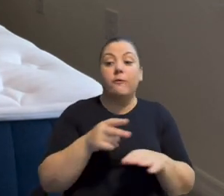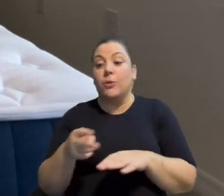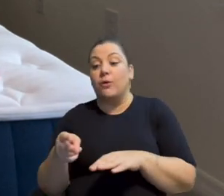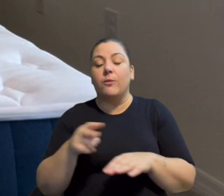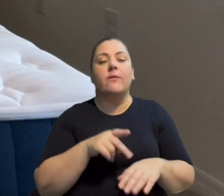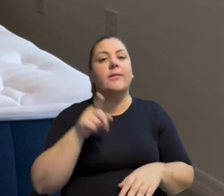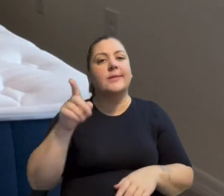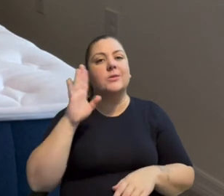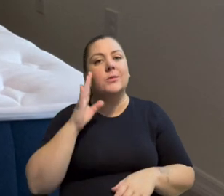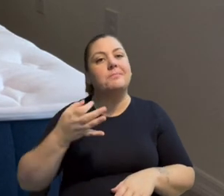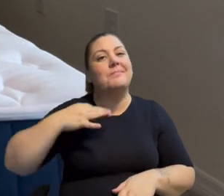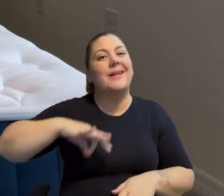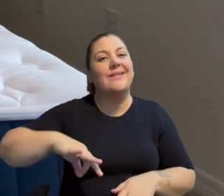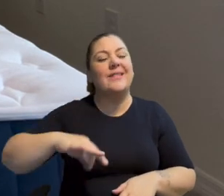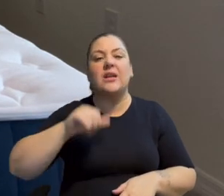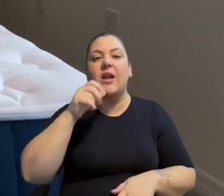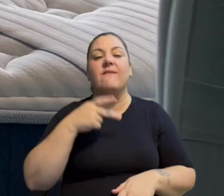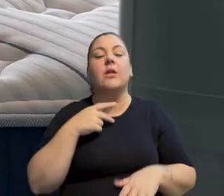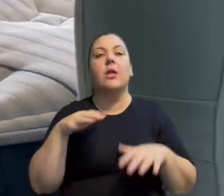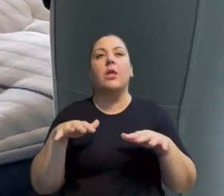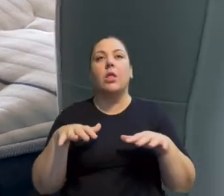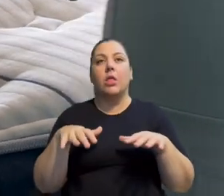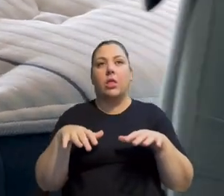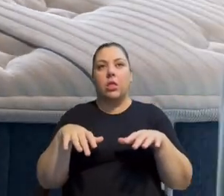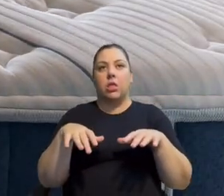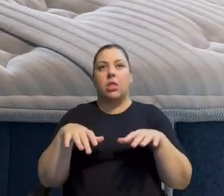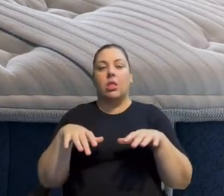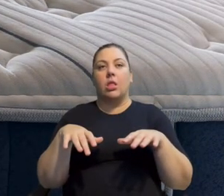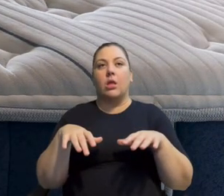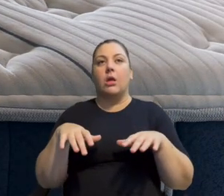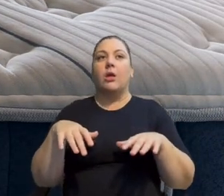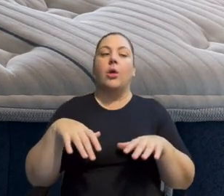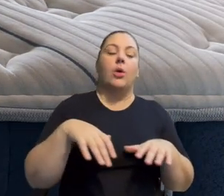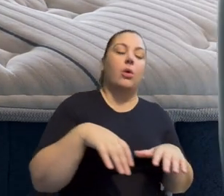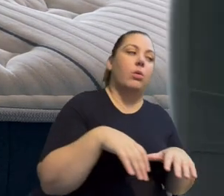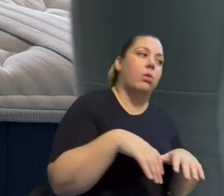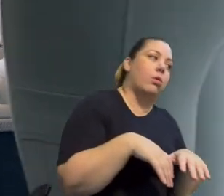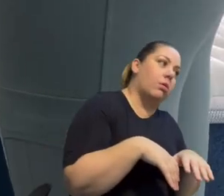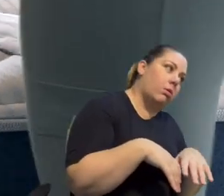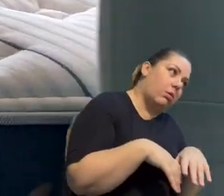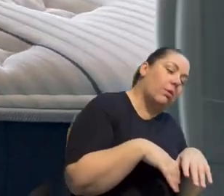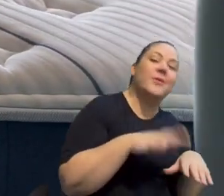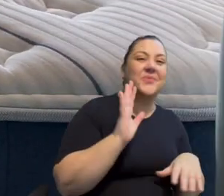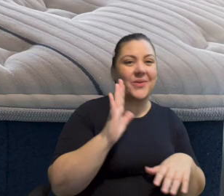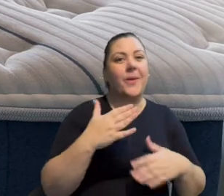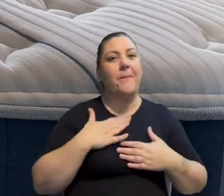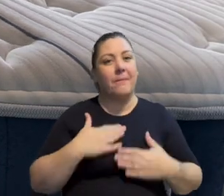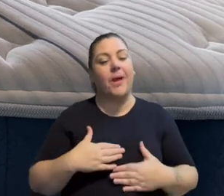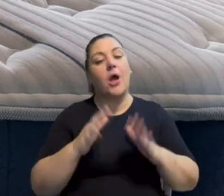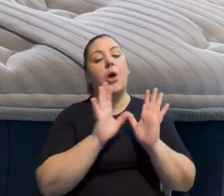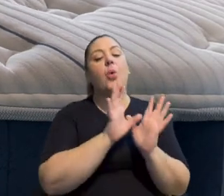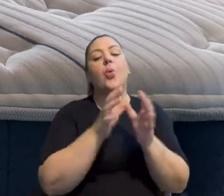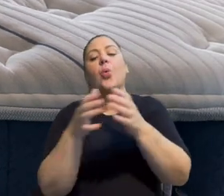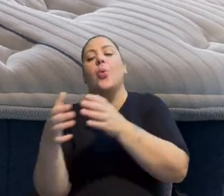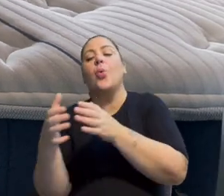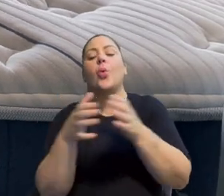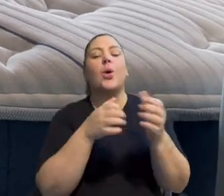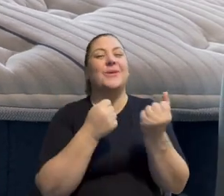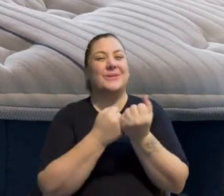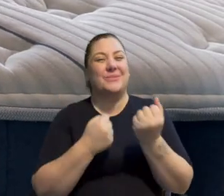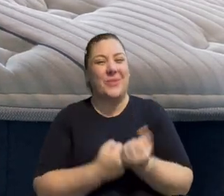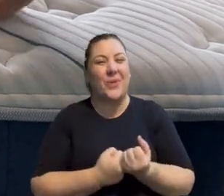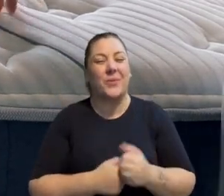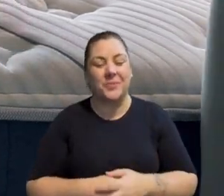that feeling of sinking in, which is pretty great. But it also gives you that great pressure relief that you need from the memory